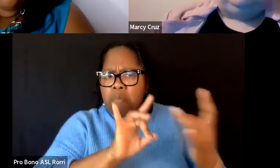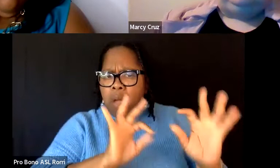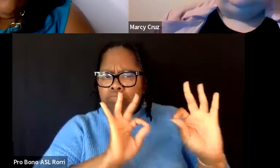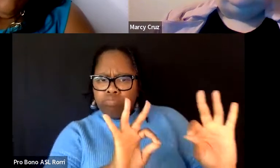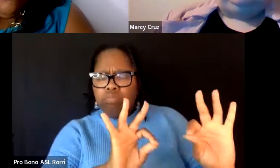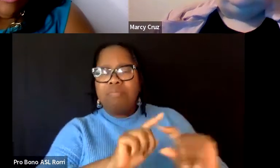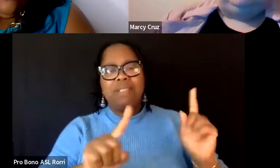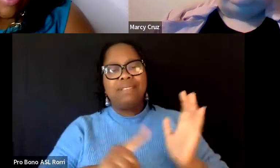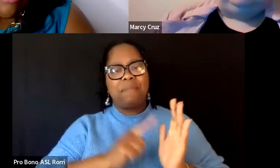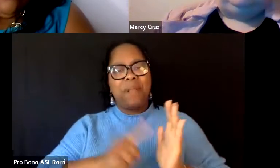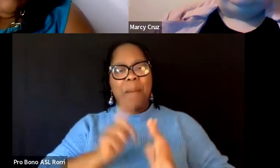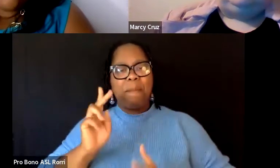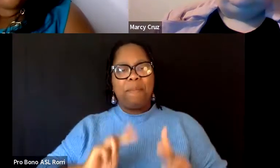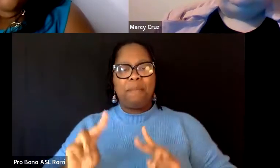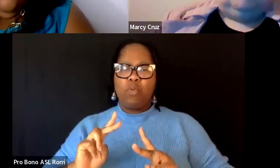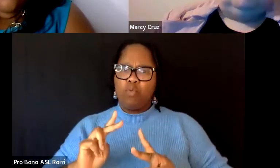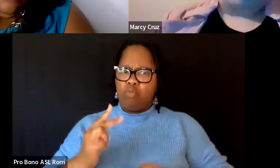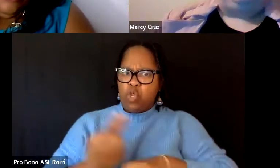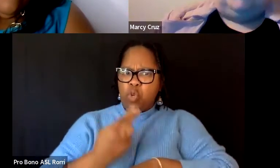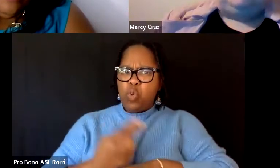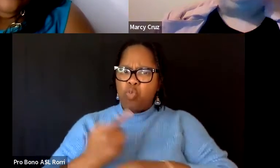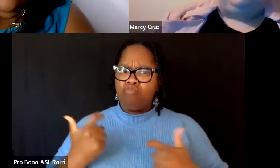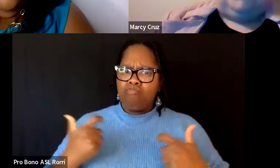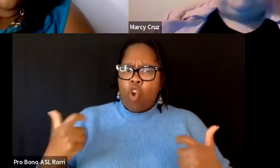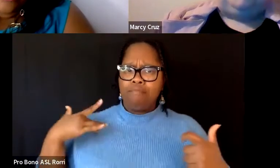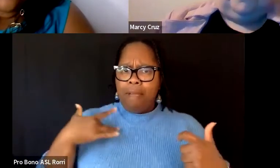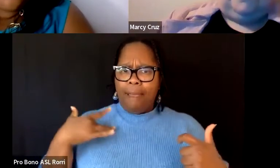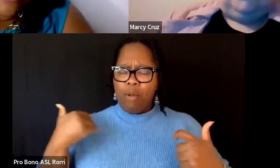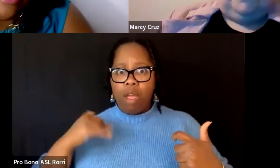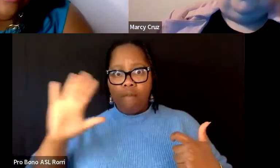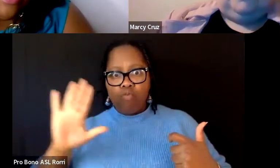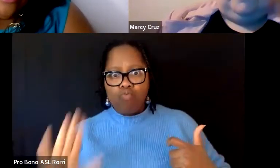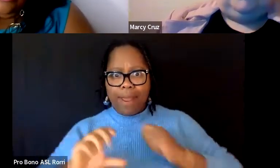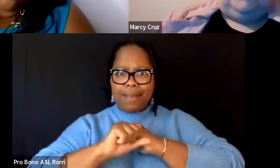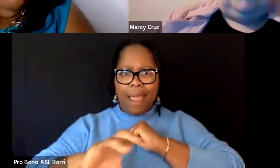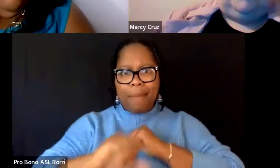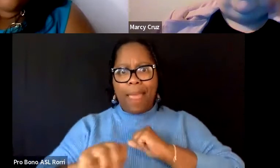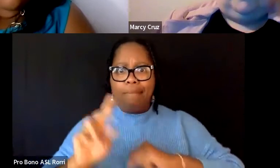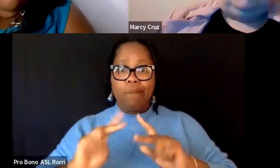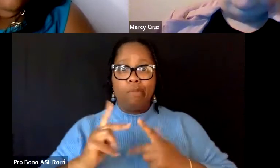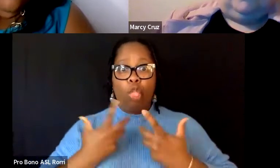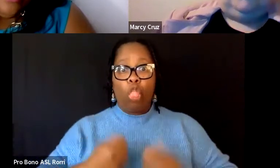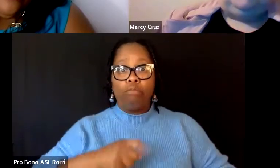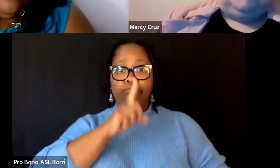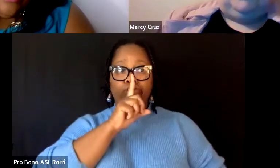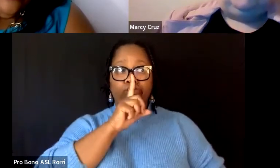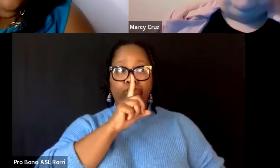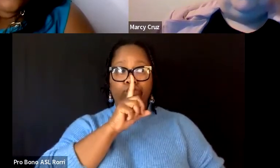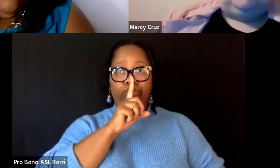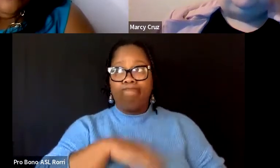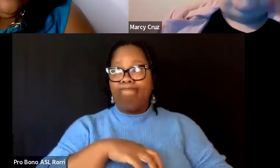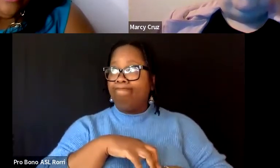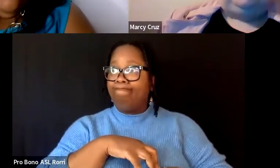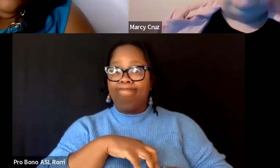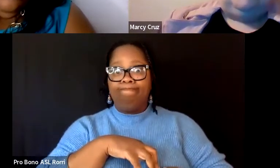people do use larger models. People do great campaigns. And it's like crickets. Like when people do something great and